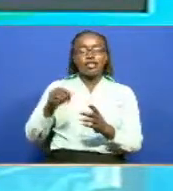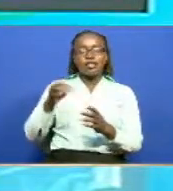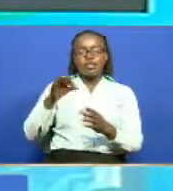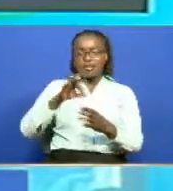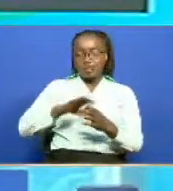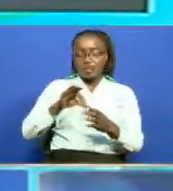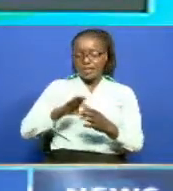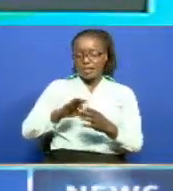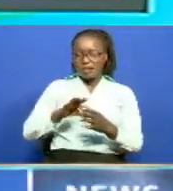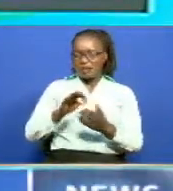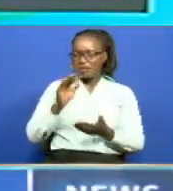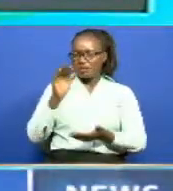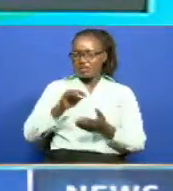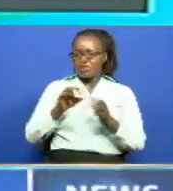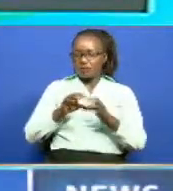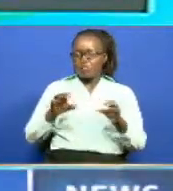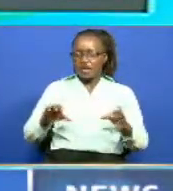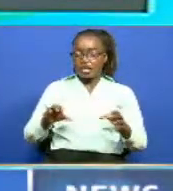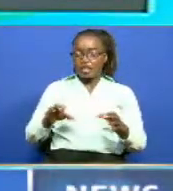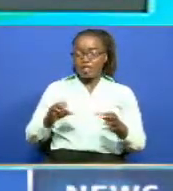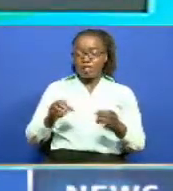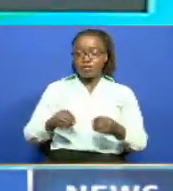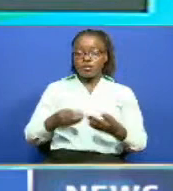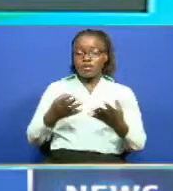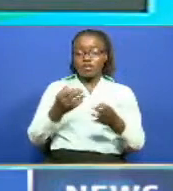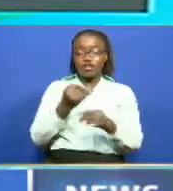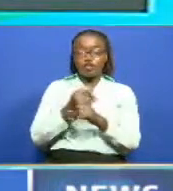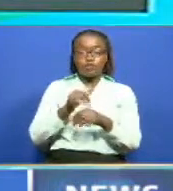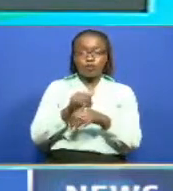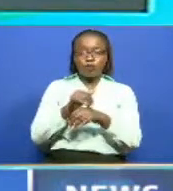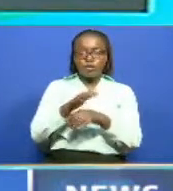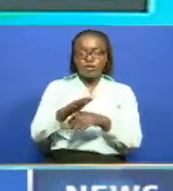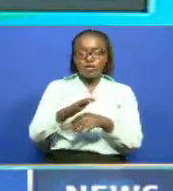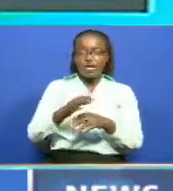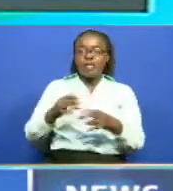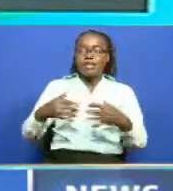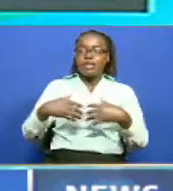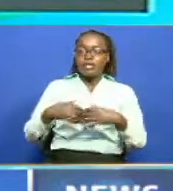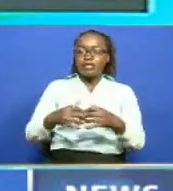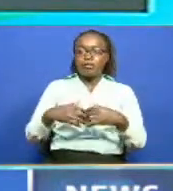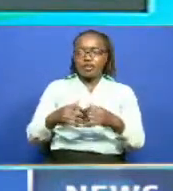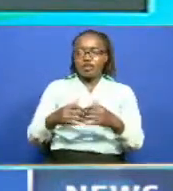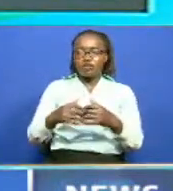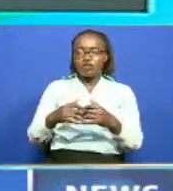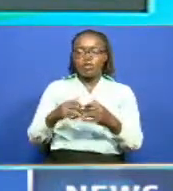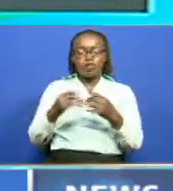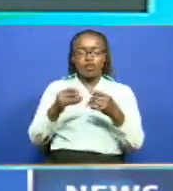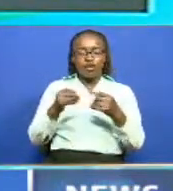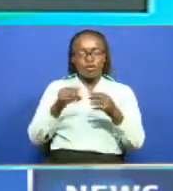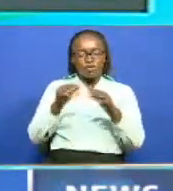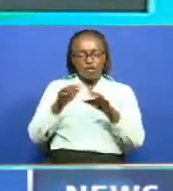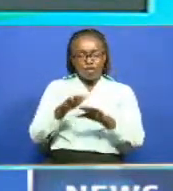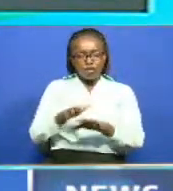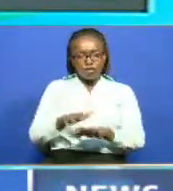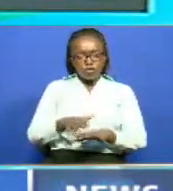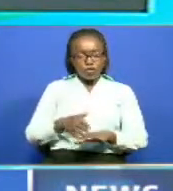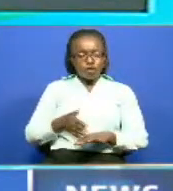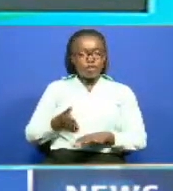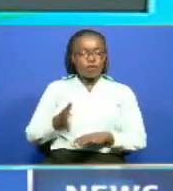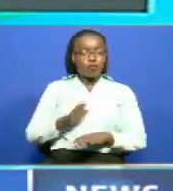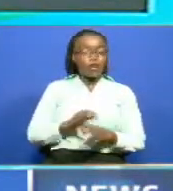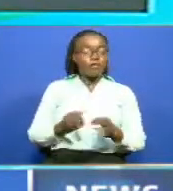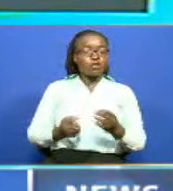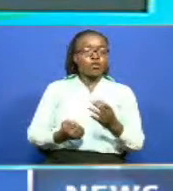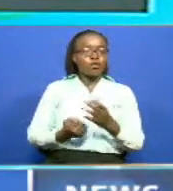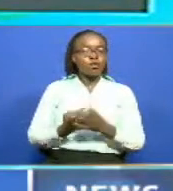diminished markets, reduced production and job losses. The industrial machines are now slowly reeling back to life. I had a sit-down with